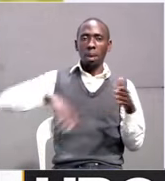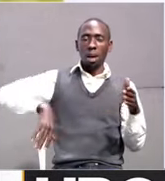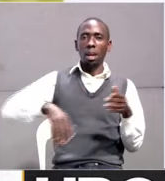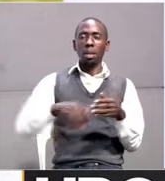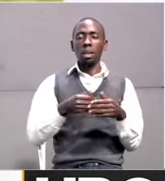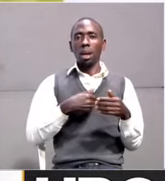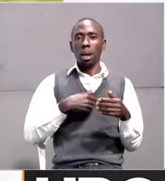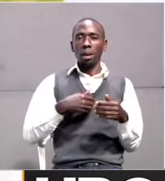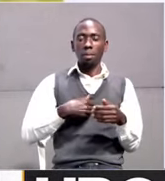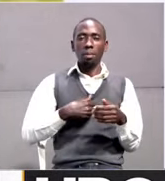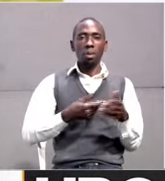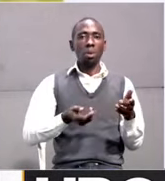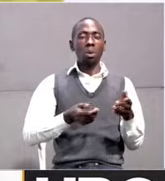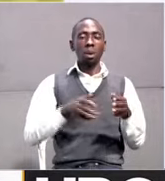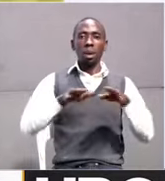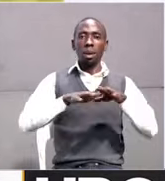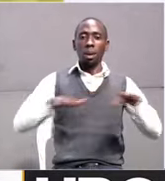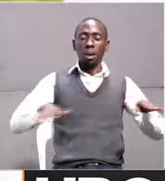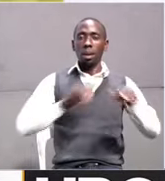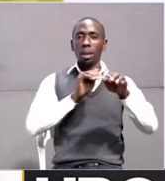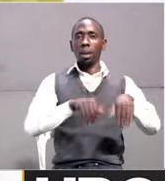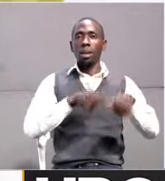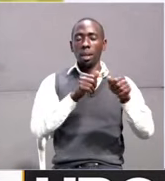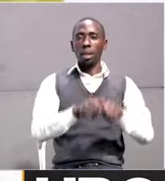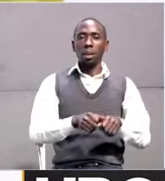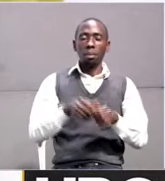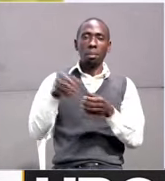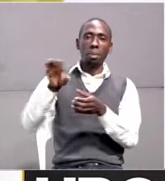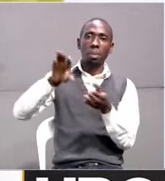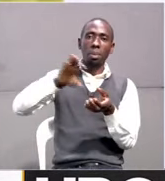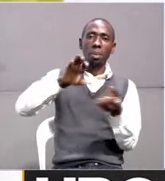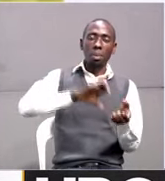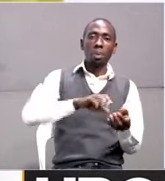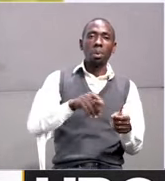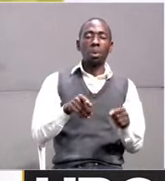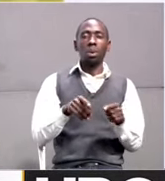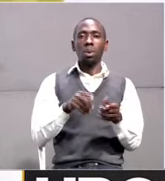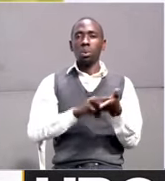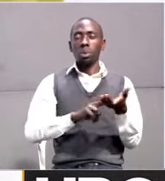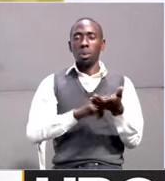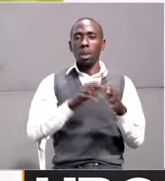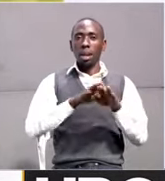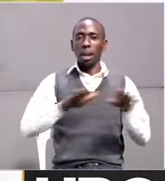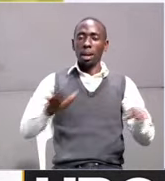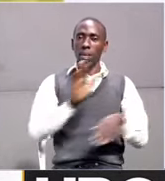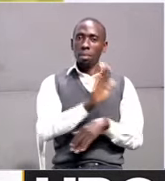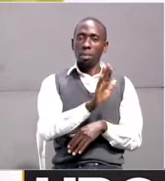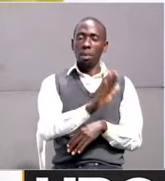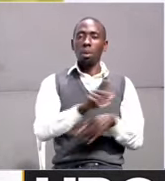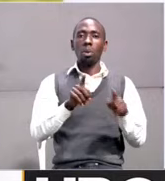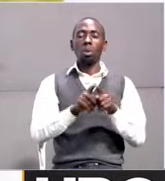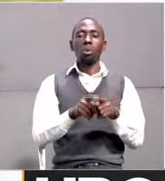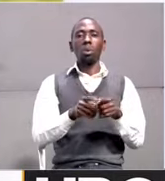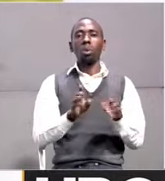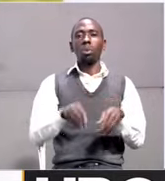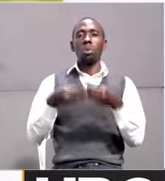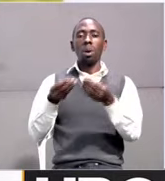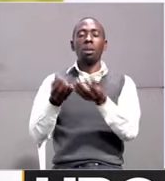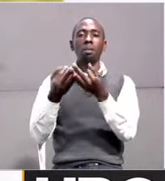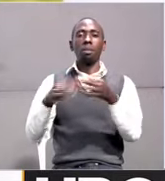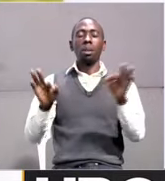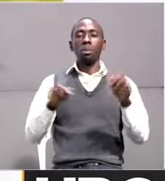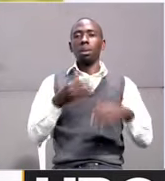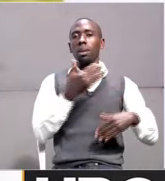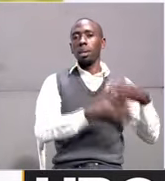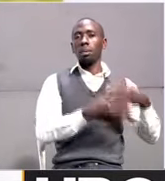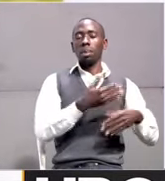and the manure he uses it on his own land, and he gives free to neighbors and sells the rest.